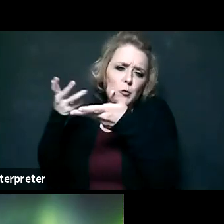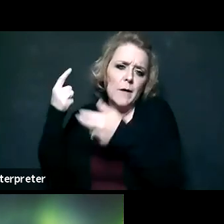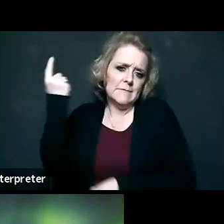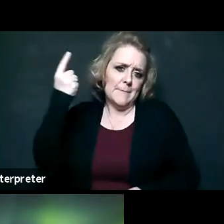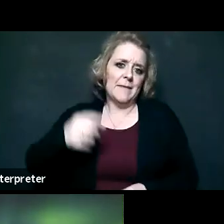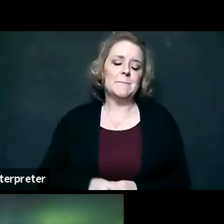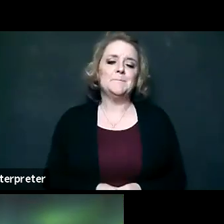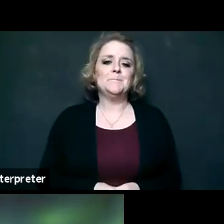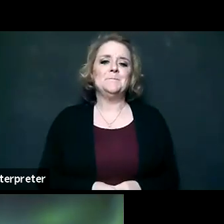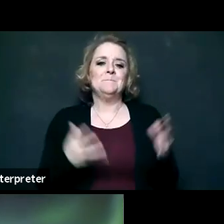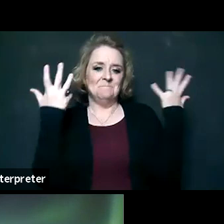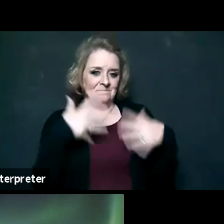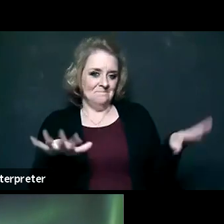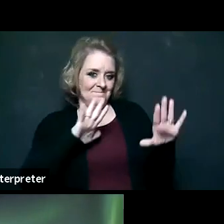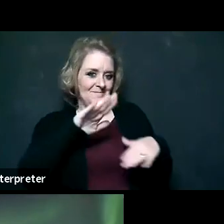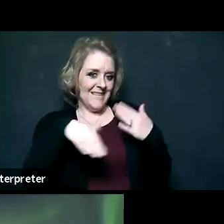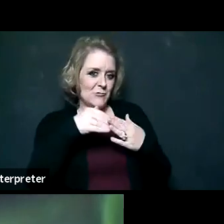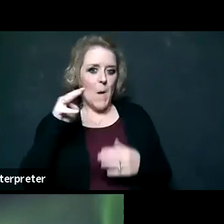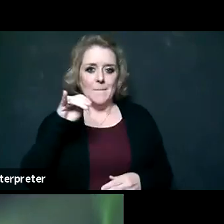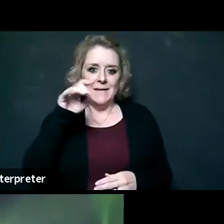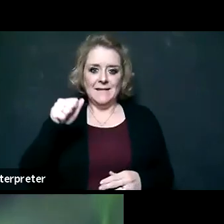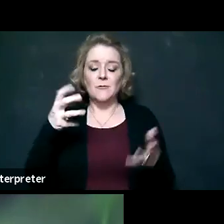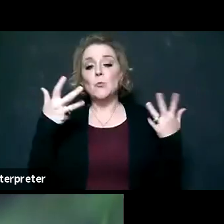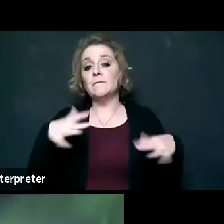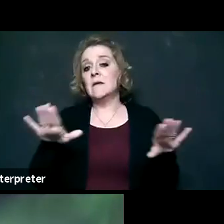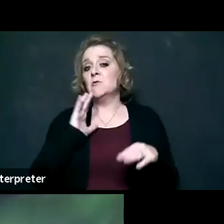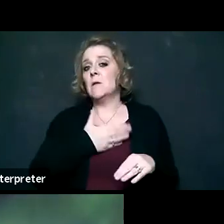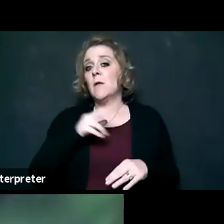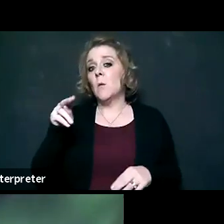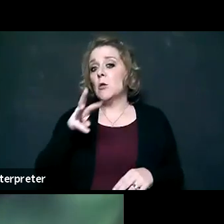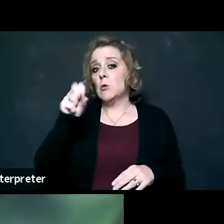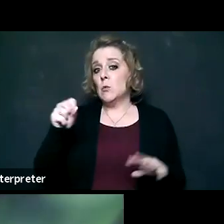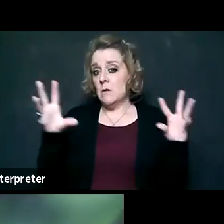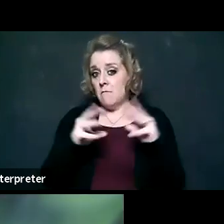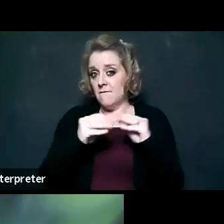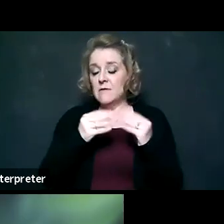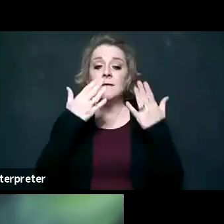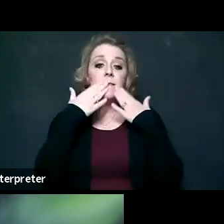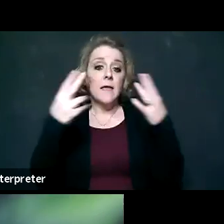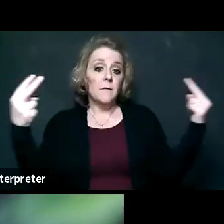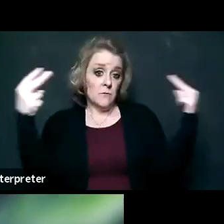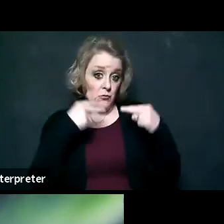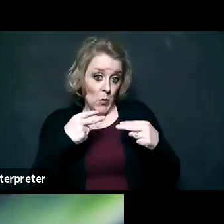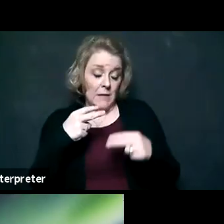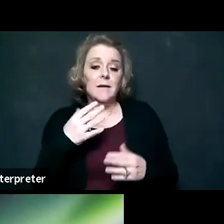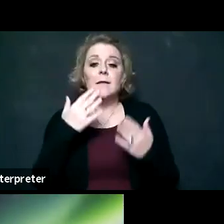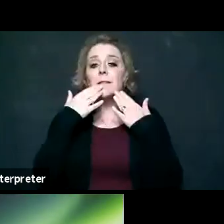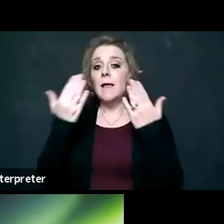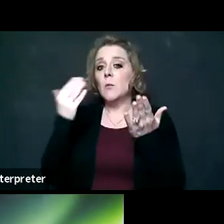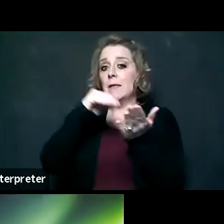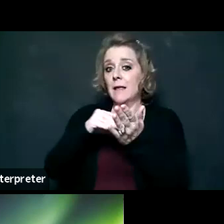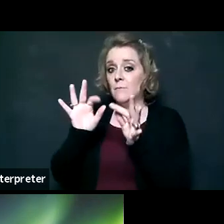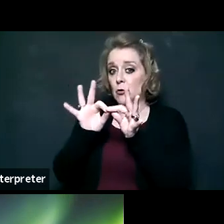Okay, and that's all of our media questions. And this concludes our news conference. Thank you all for joining us, and thank you to